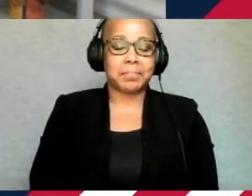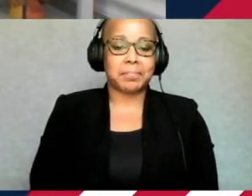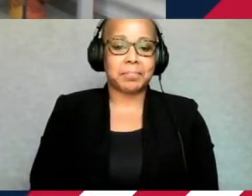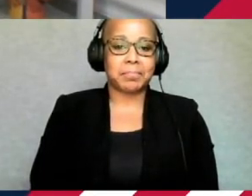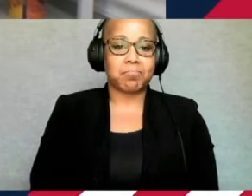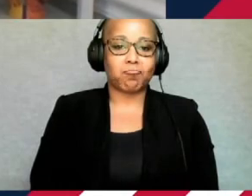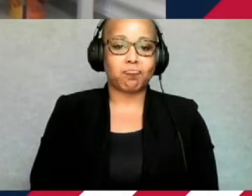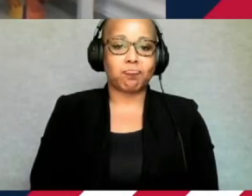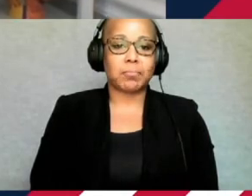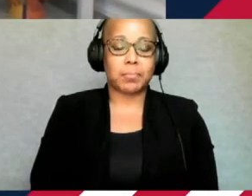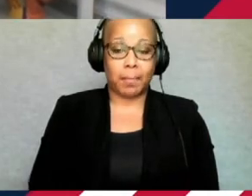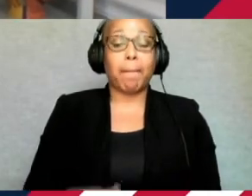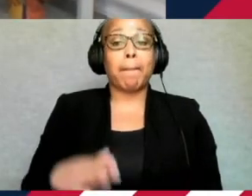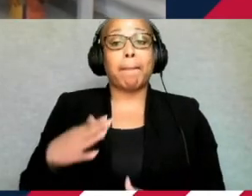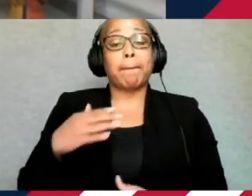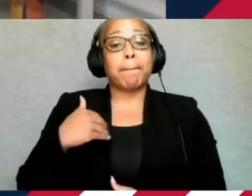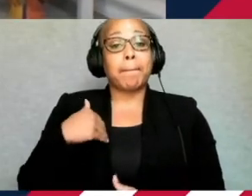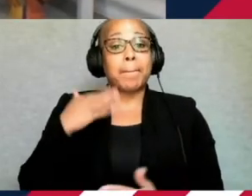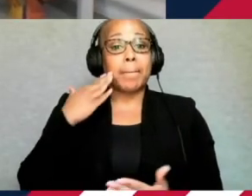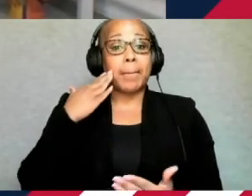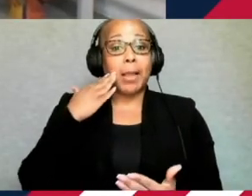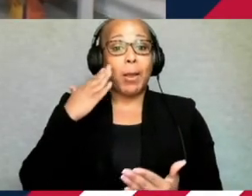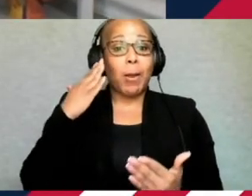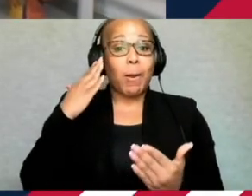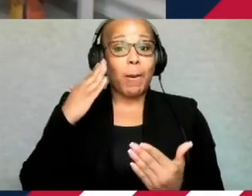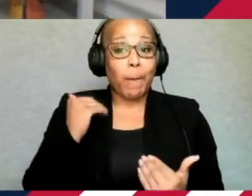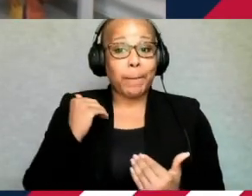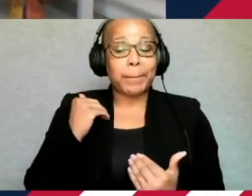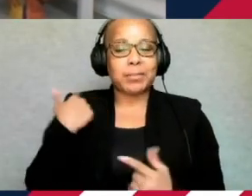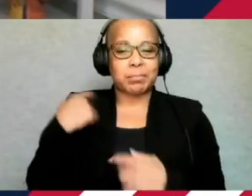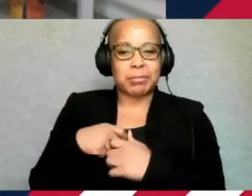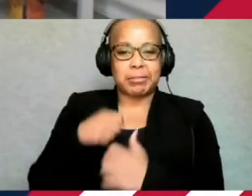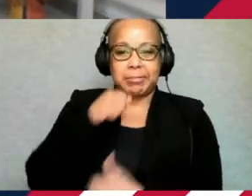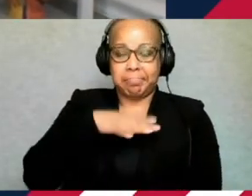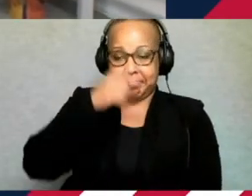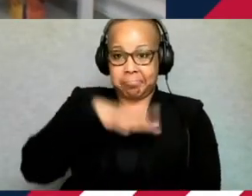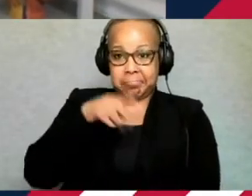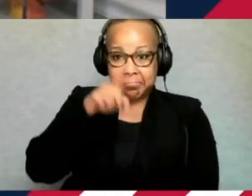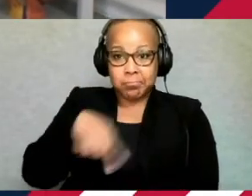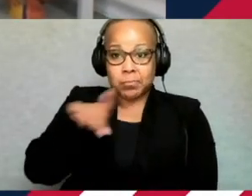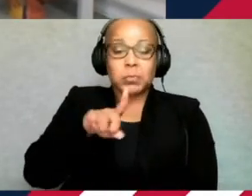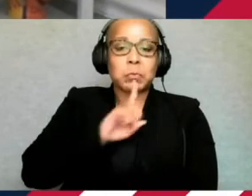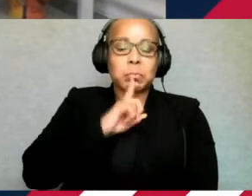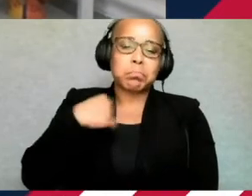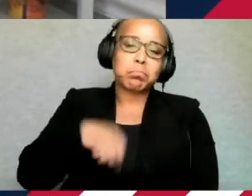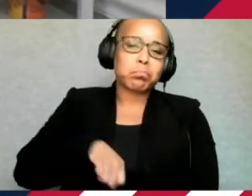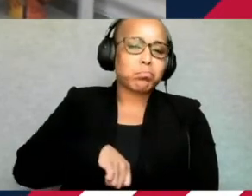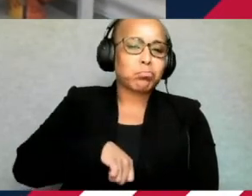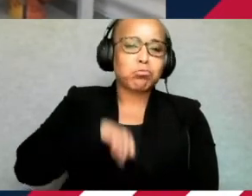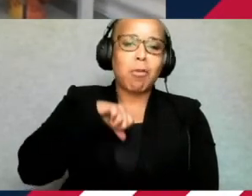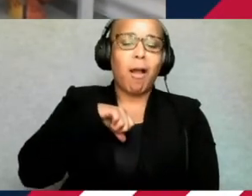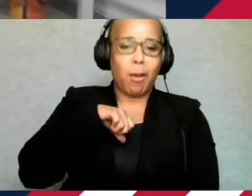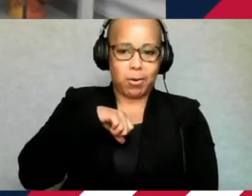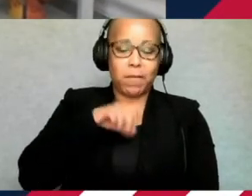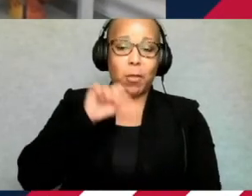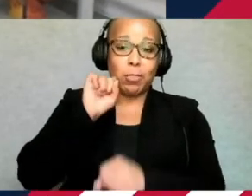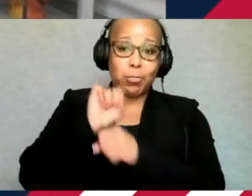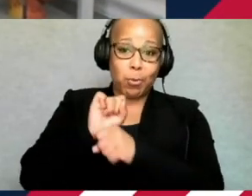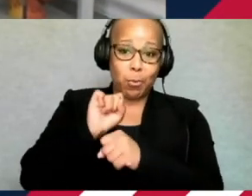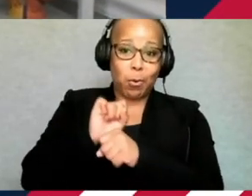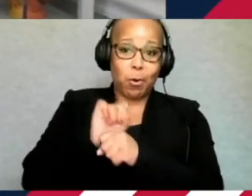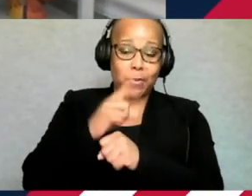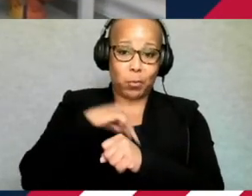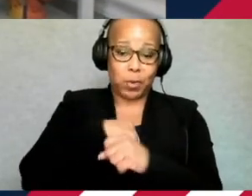So I hope, hermanos and hermanas, that you all are incredibly proud of the work that we have